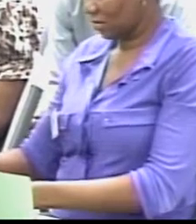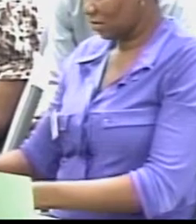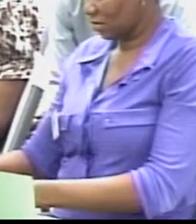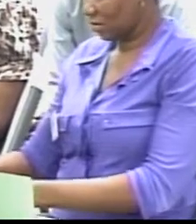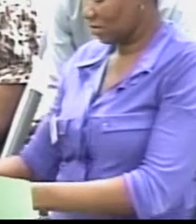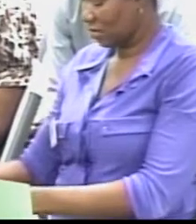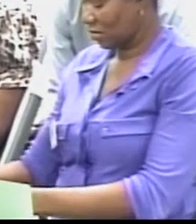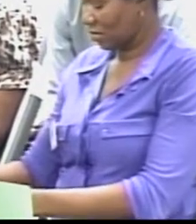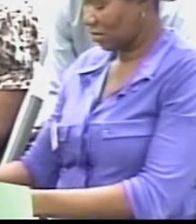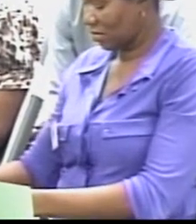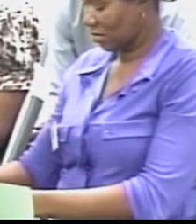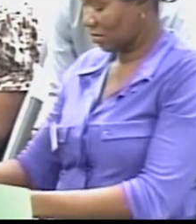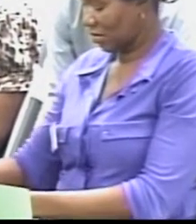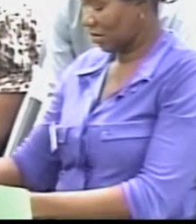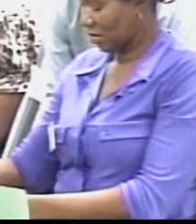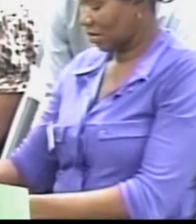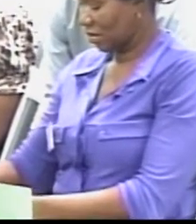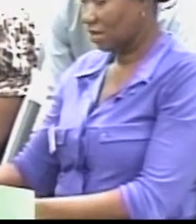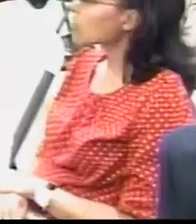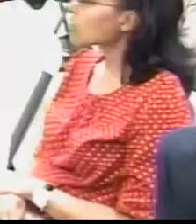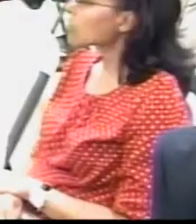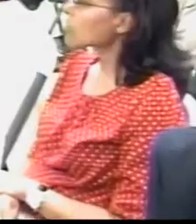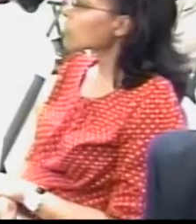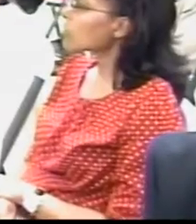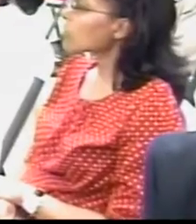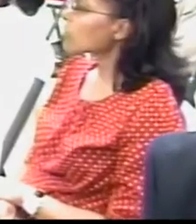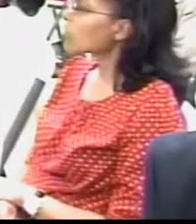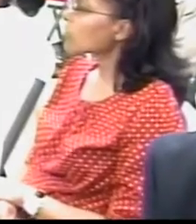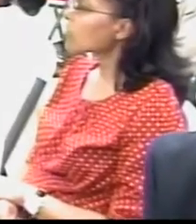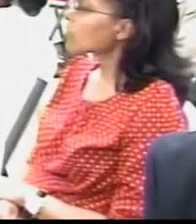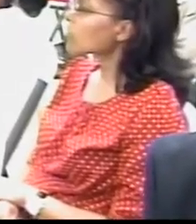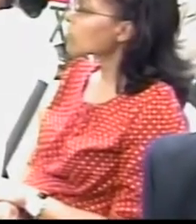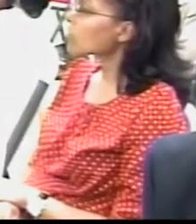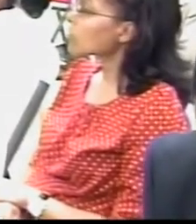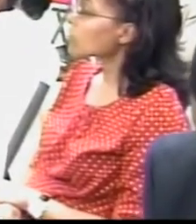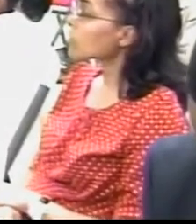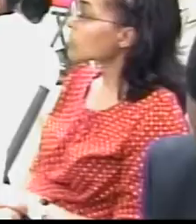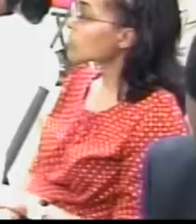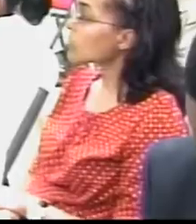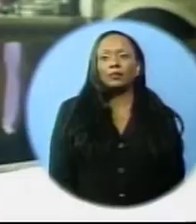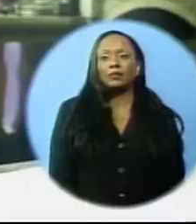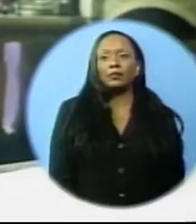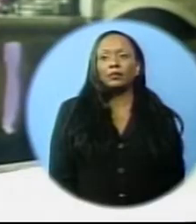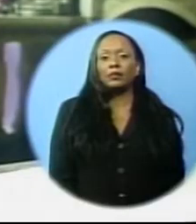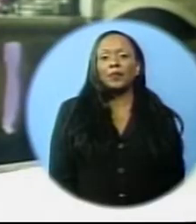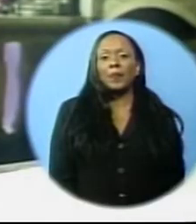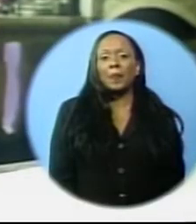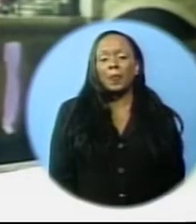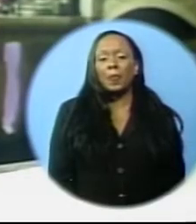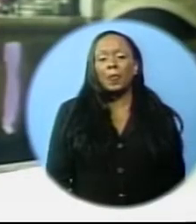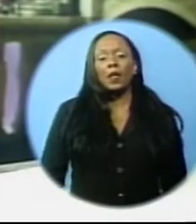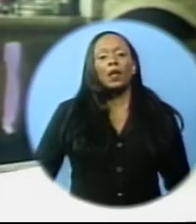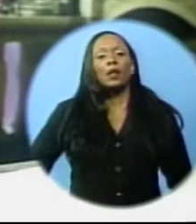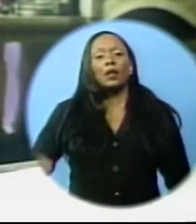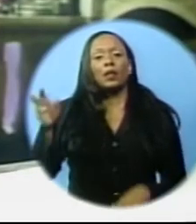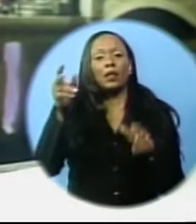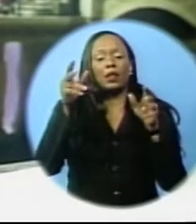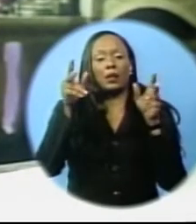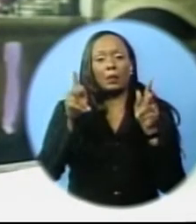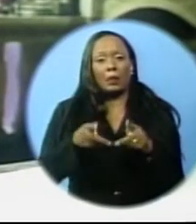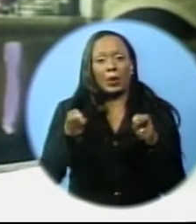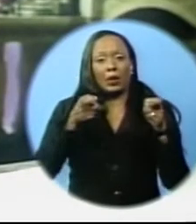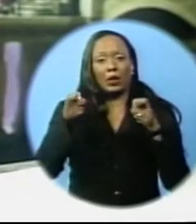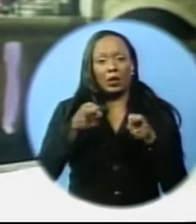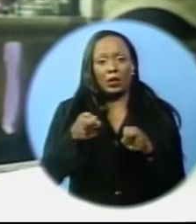Measures Project, being executed by the Inter-American Institute for Cooperation on Agriculture. Dr. Gittins St. Hilaire